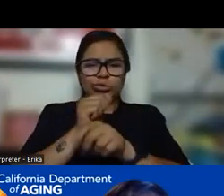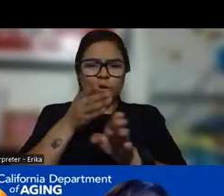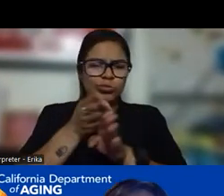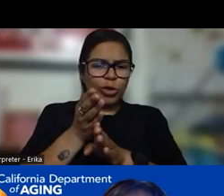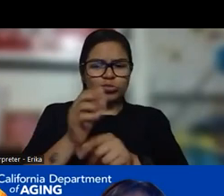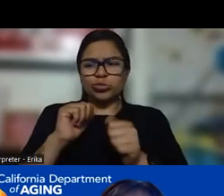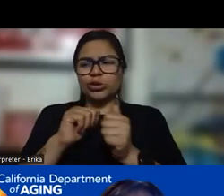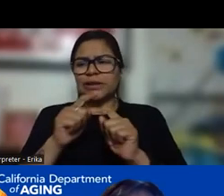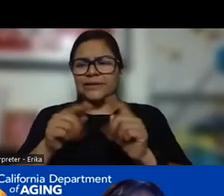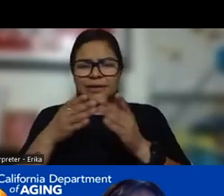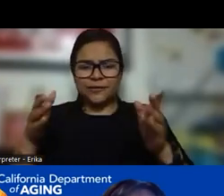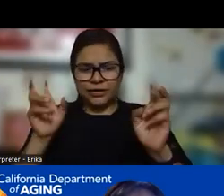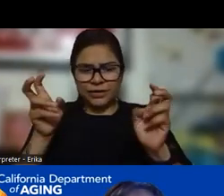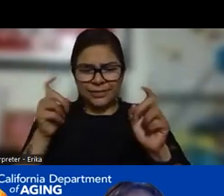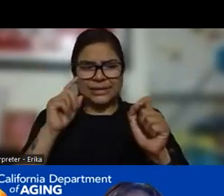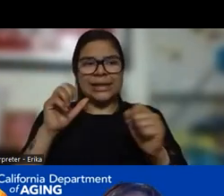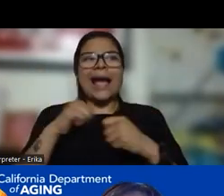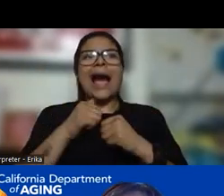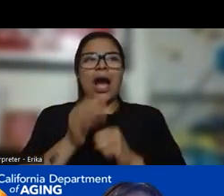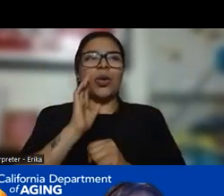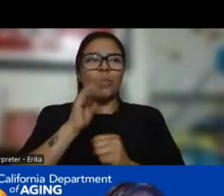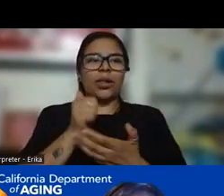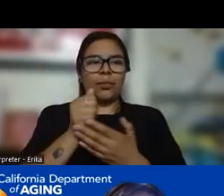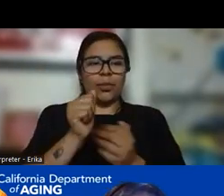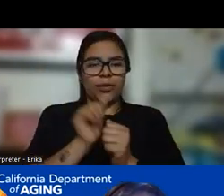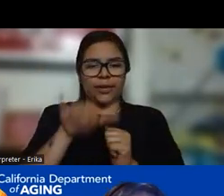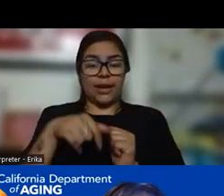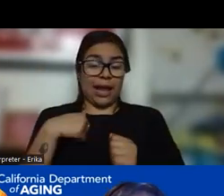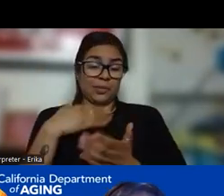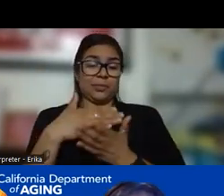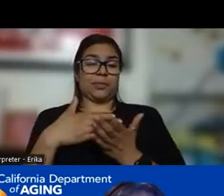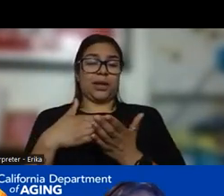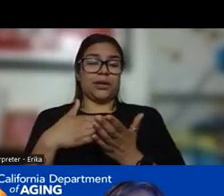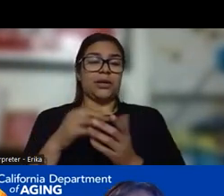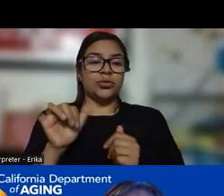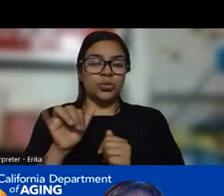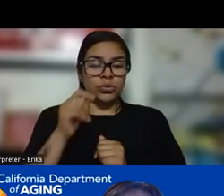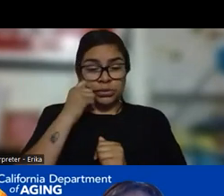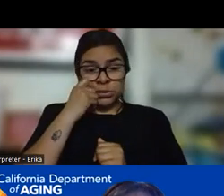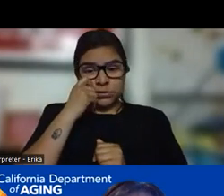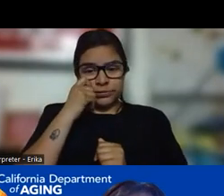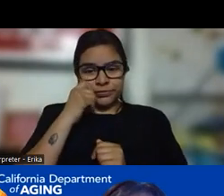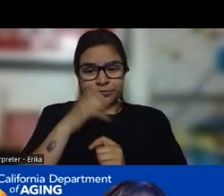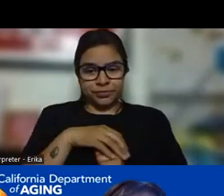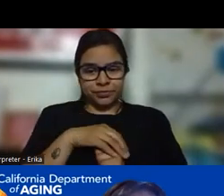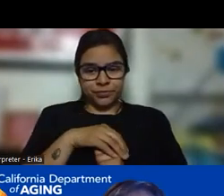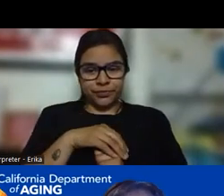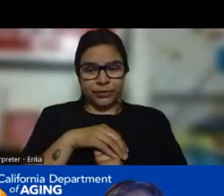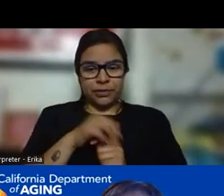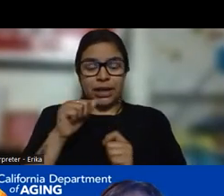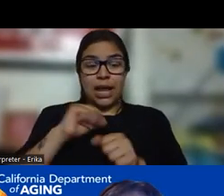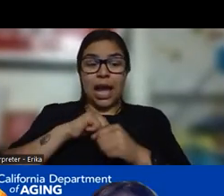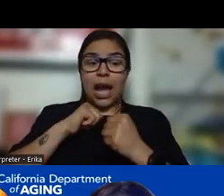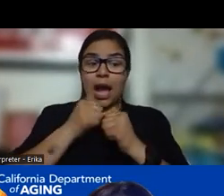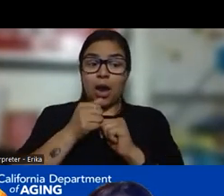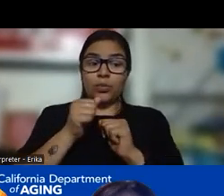a racial equity lens. I participate in the CalGrows grant program. This was really about the direct workforce, growing the